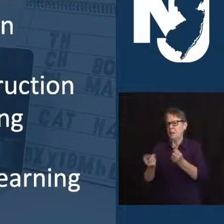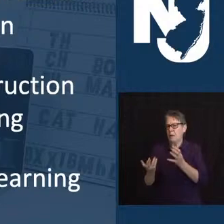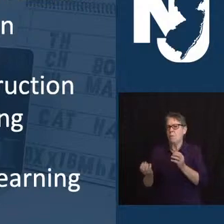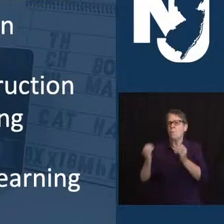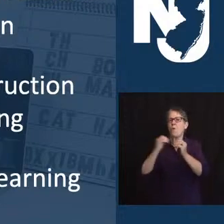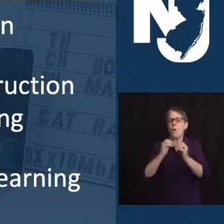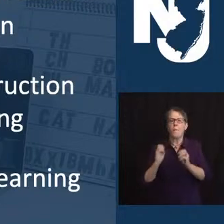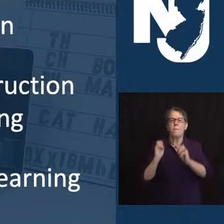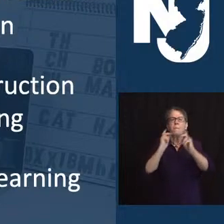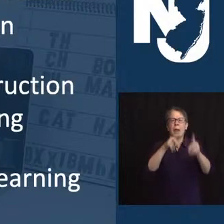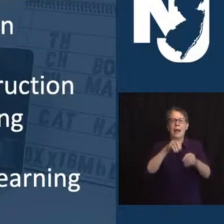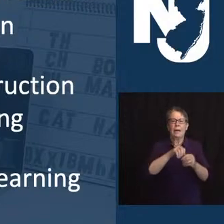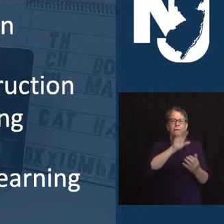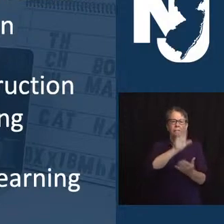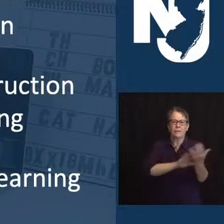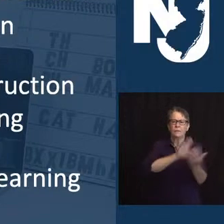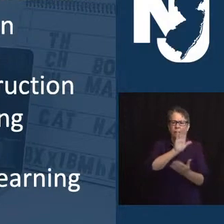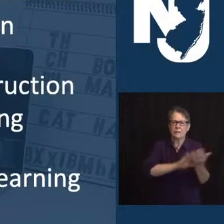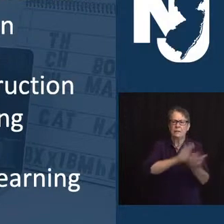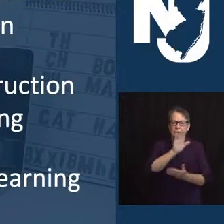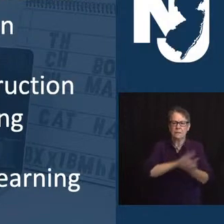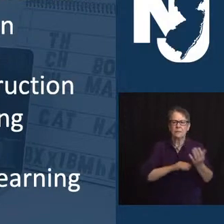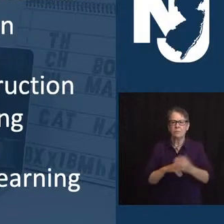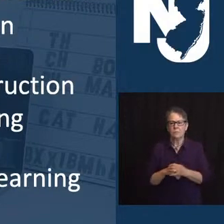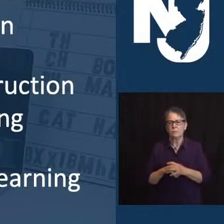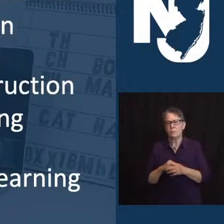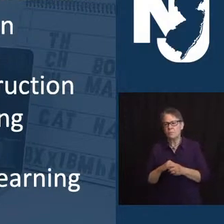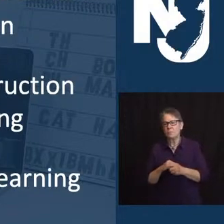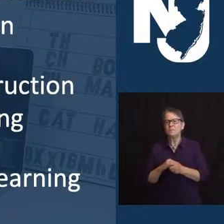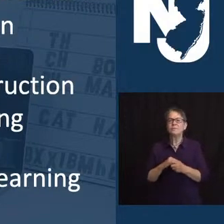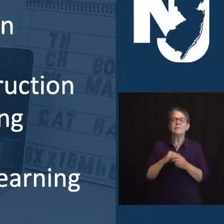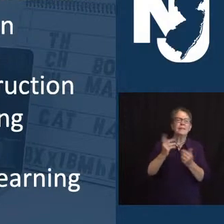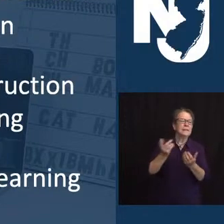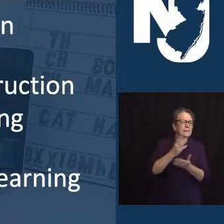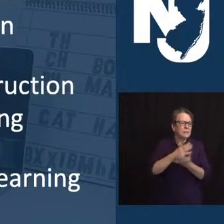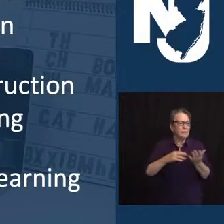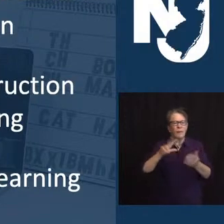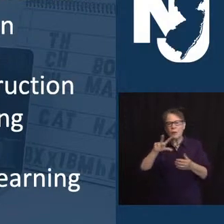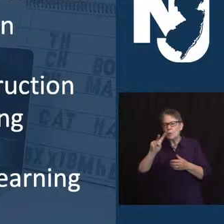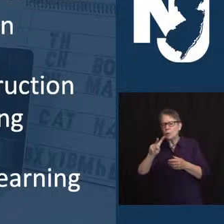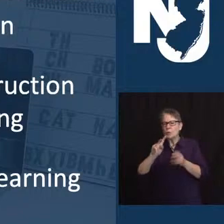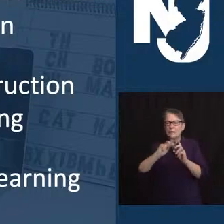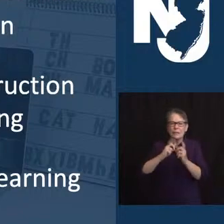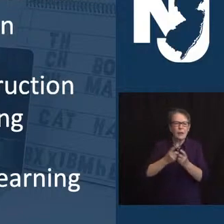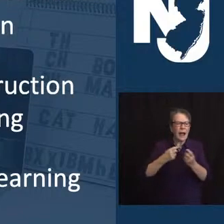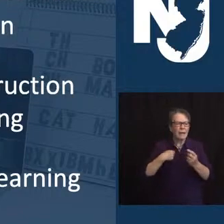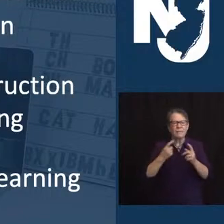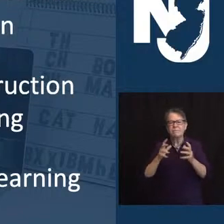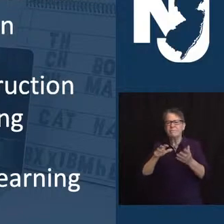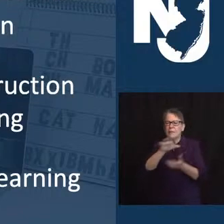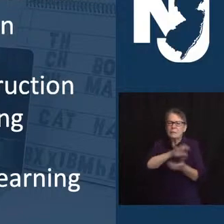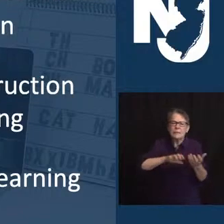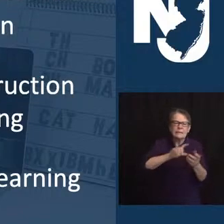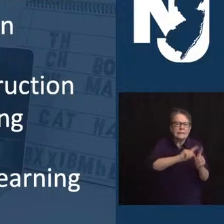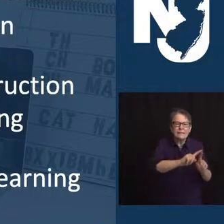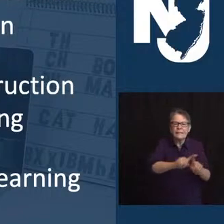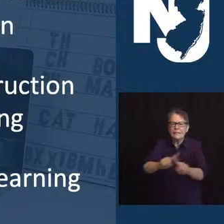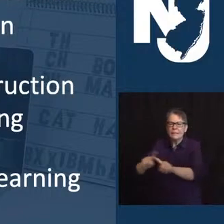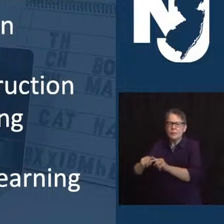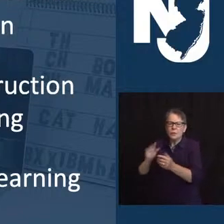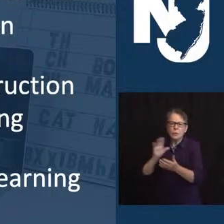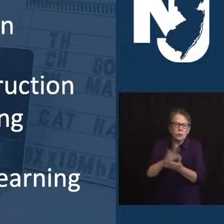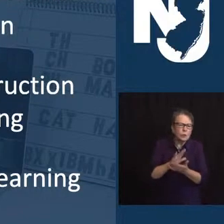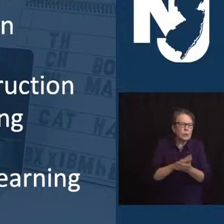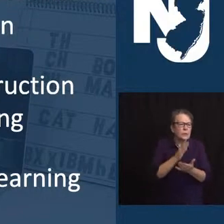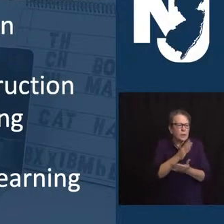one form or another. That's a drop of 10 schools or districts and 45,000 students. But all totaled, there is now